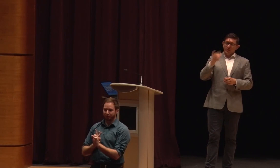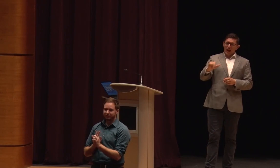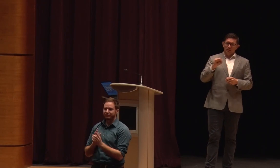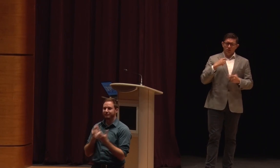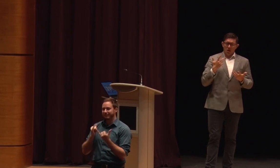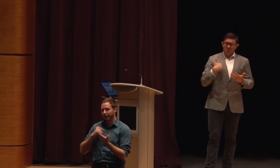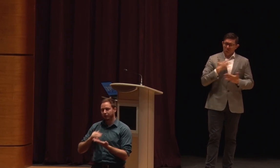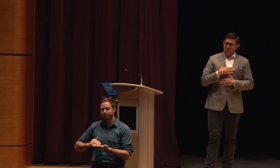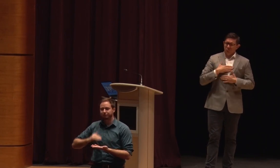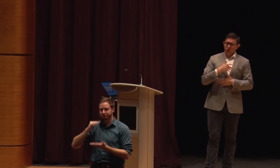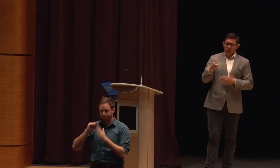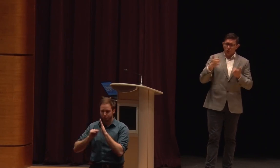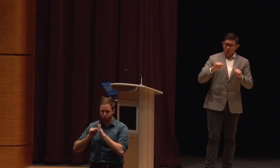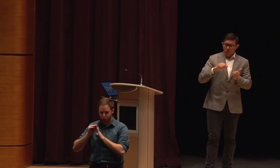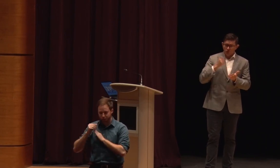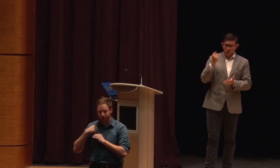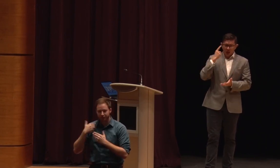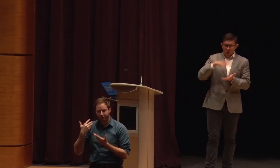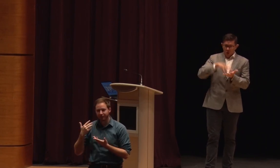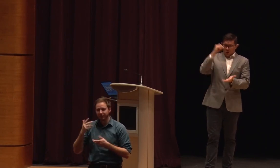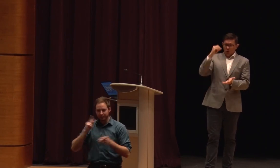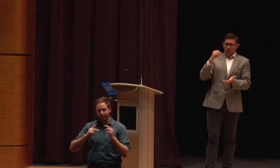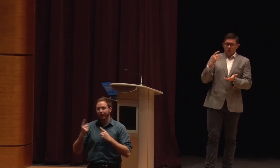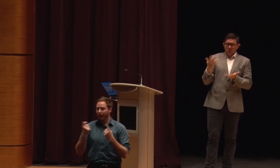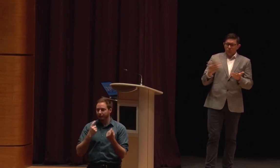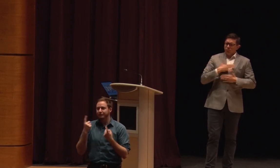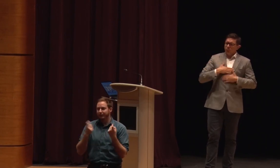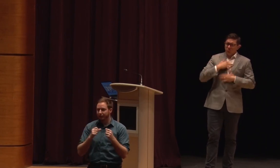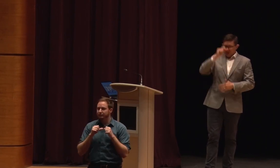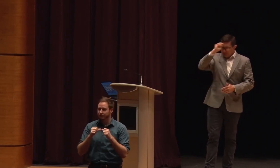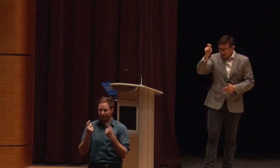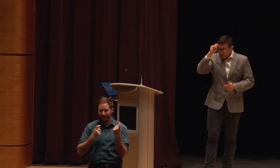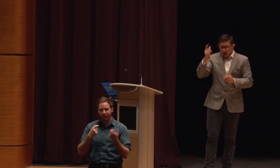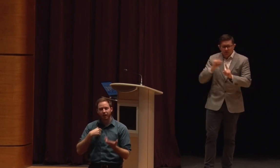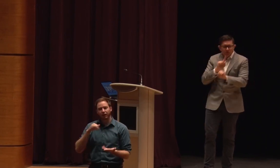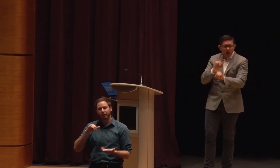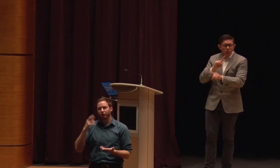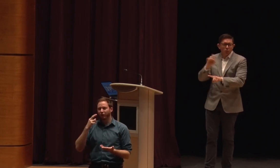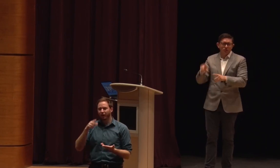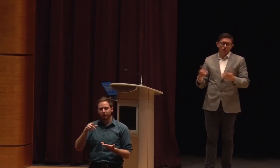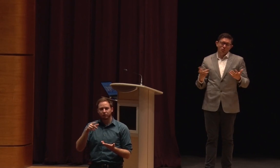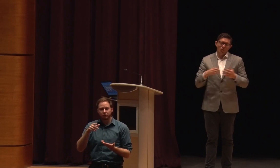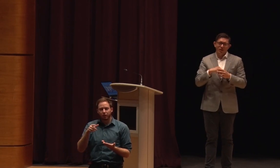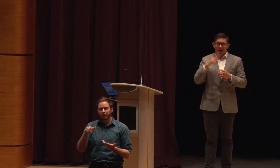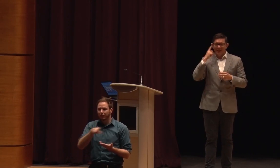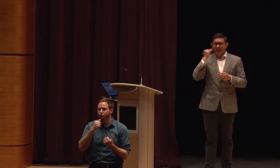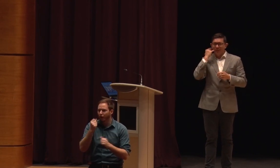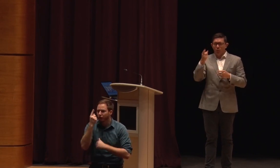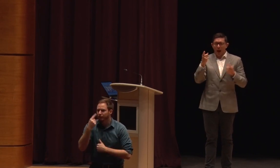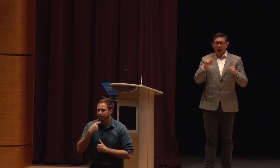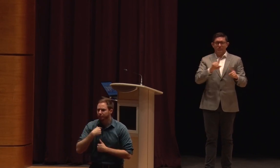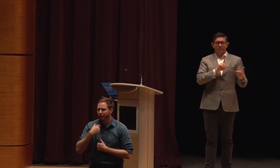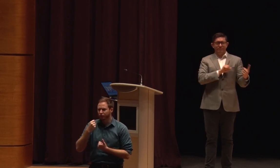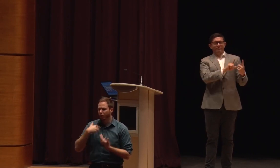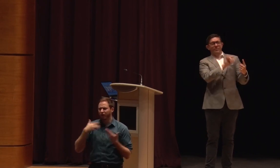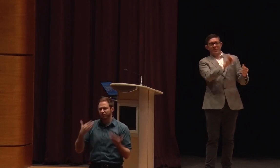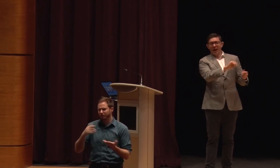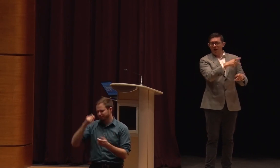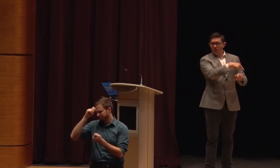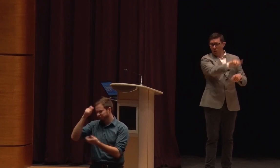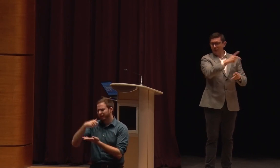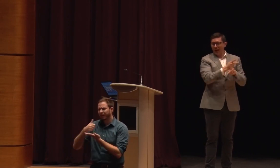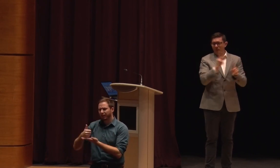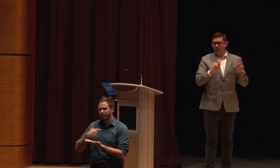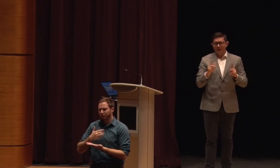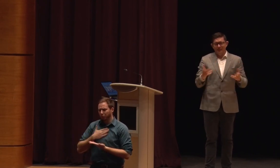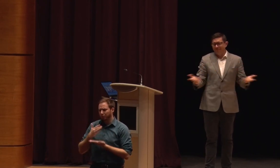but now as I've gotten older, you know, people are asking questions. I now know that you're trying to understand. I really took my hat off those people and try to